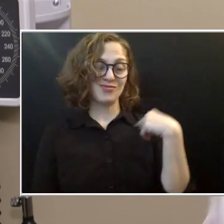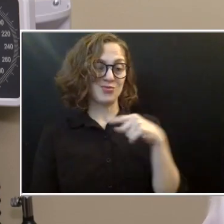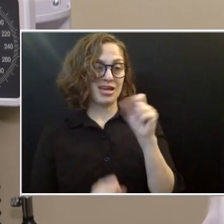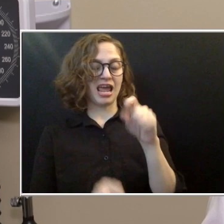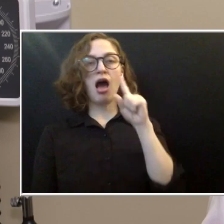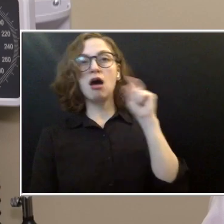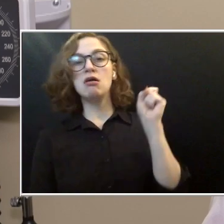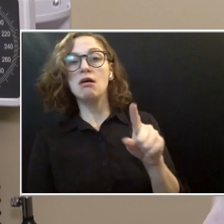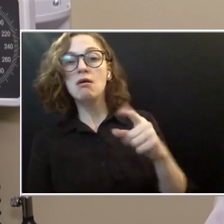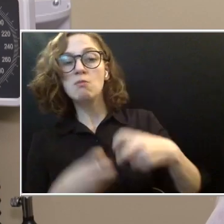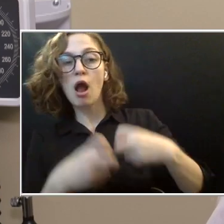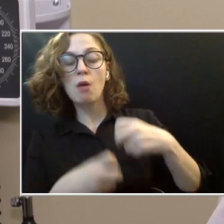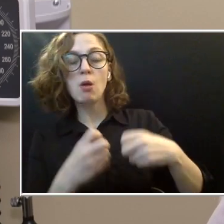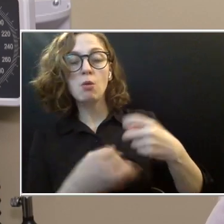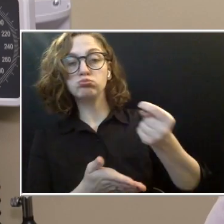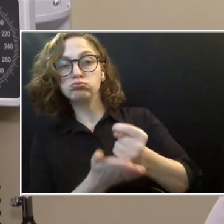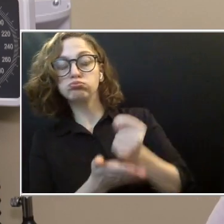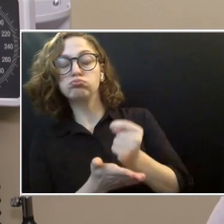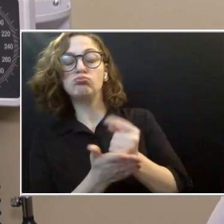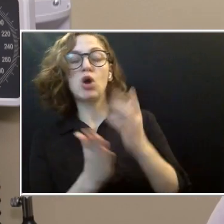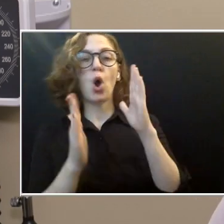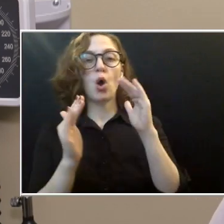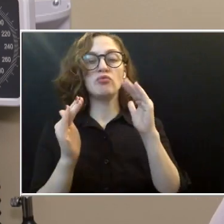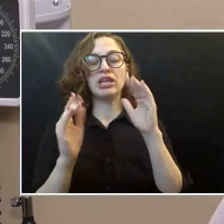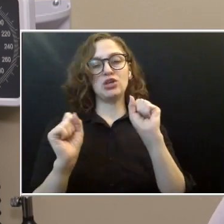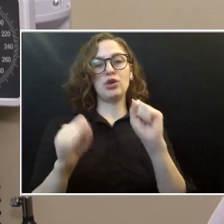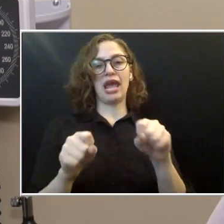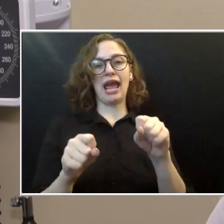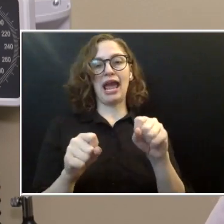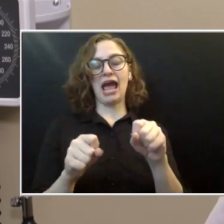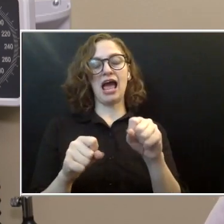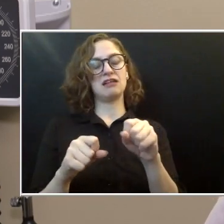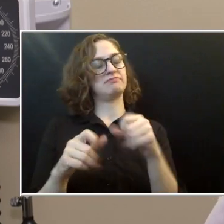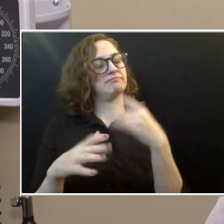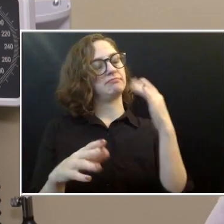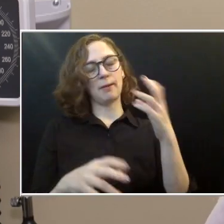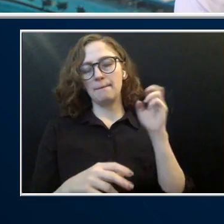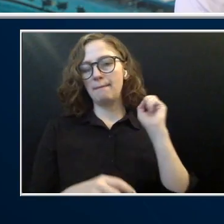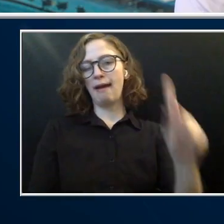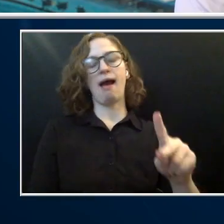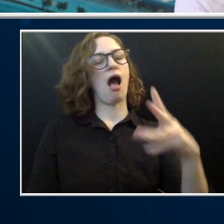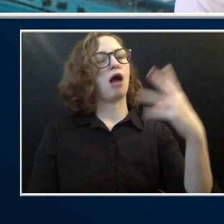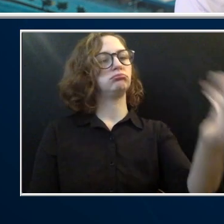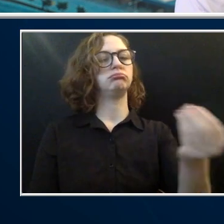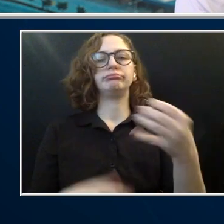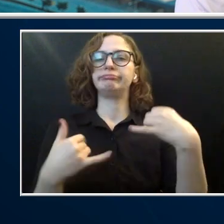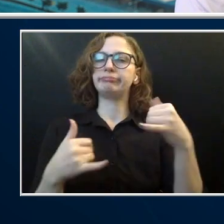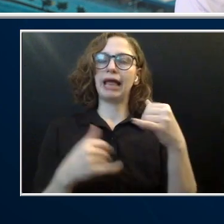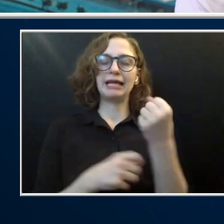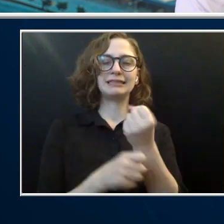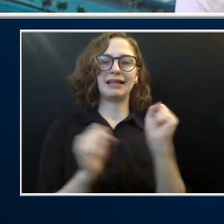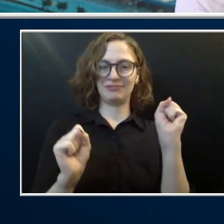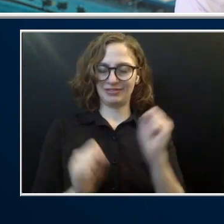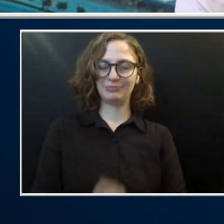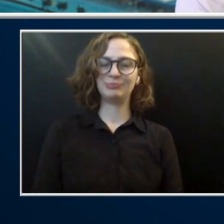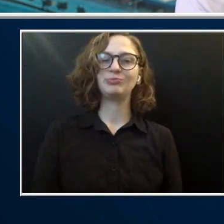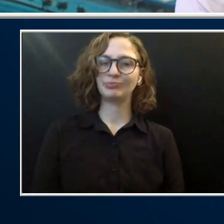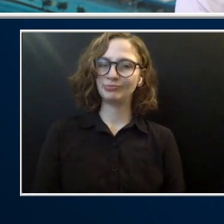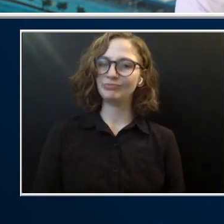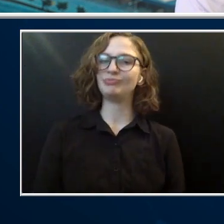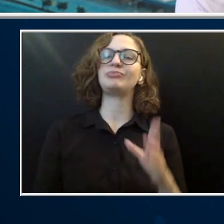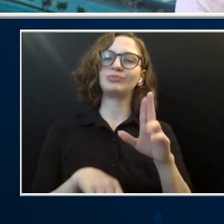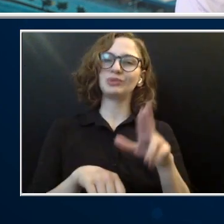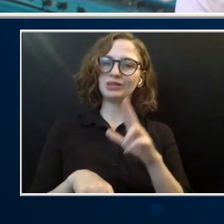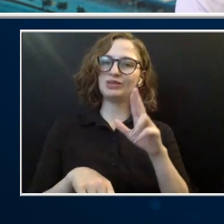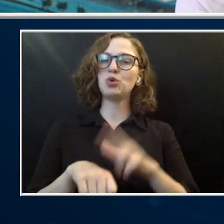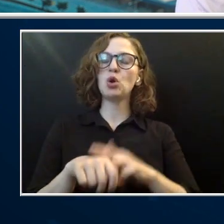hopefully we can get you back out there playing safely, and that gives you the competitive advantage. Yeah, that is awesome. And of course, Dr. Mullen, the question on everybody's mind